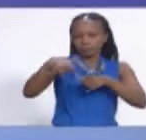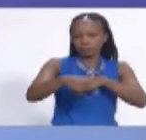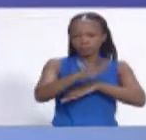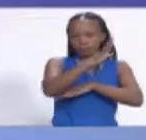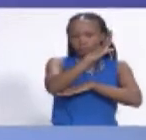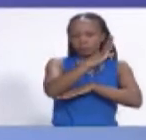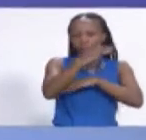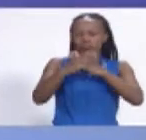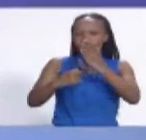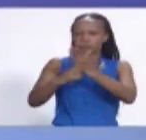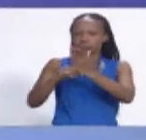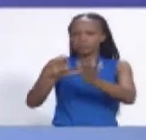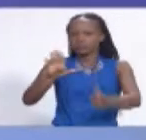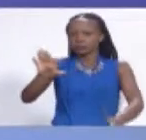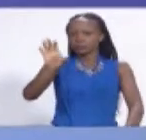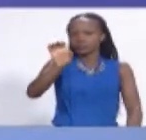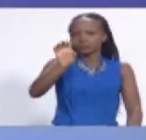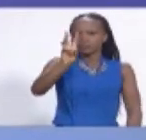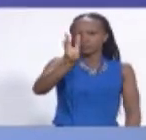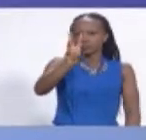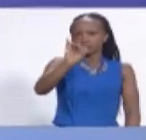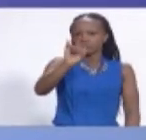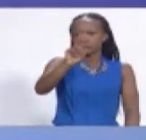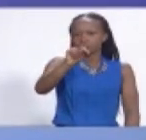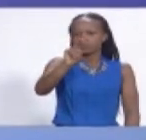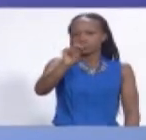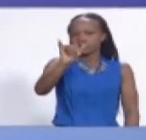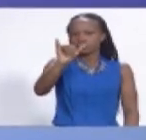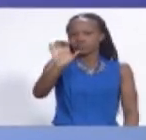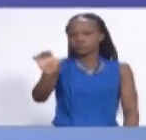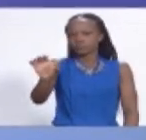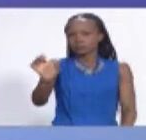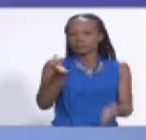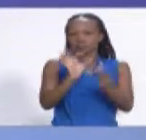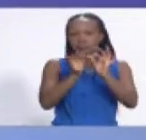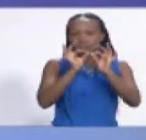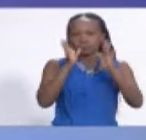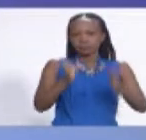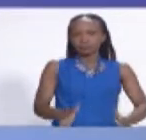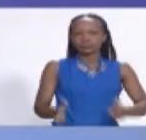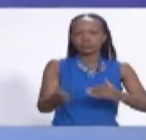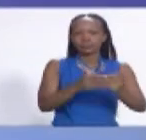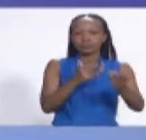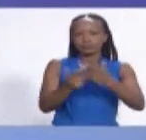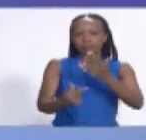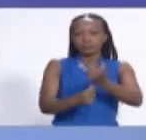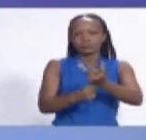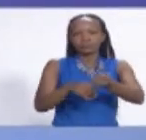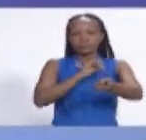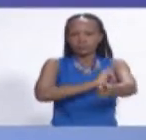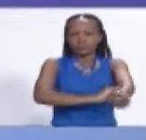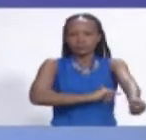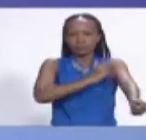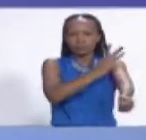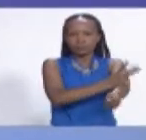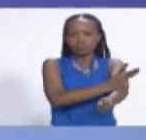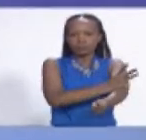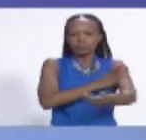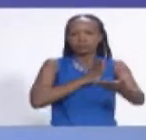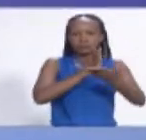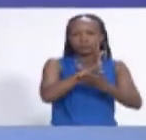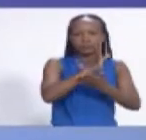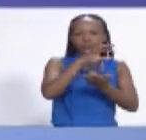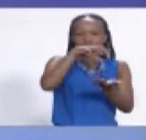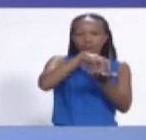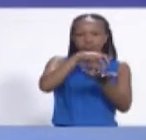Winnie Lubembe. Our sign language interpreter tonight is Joyce Wairimu. Now, the confirmation of the first case of